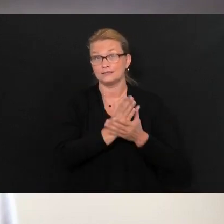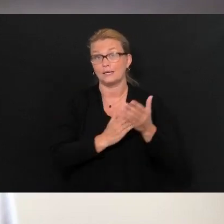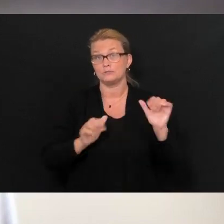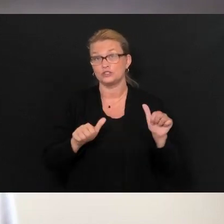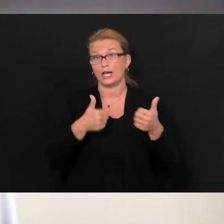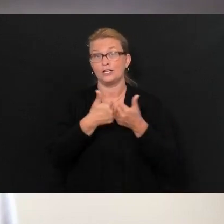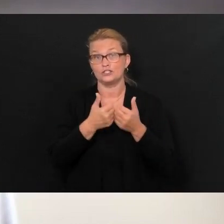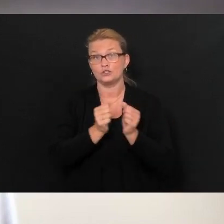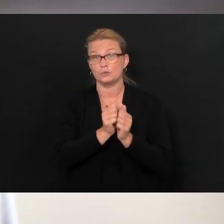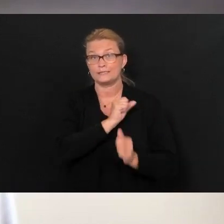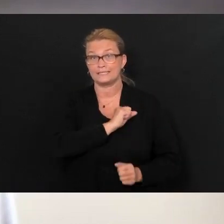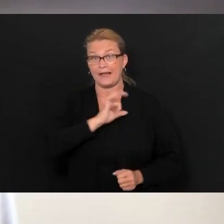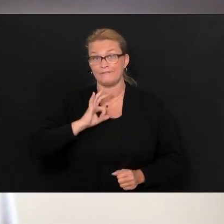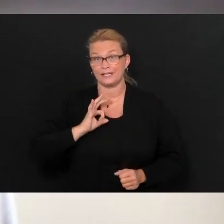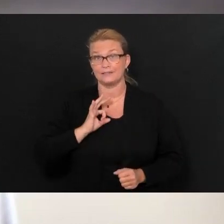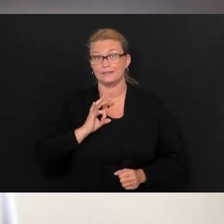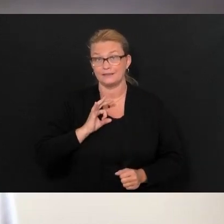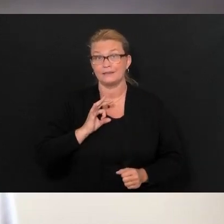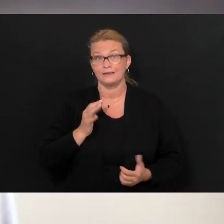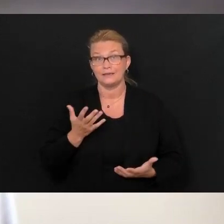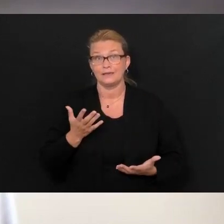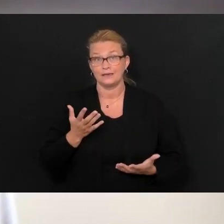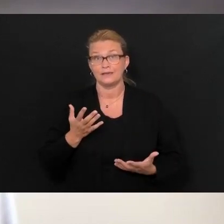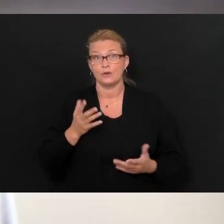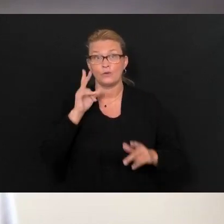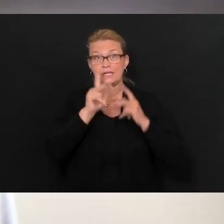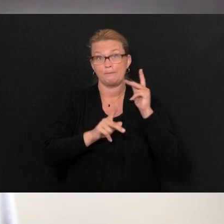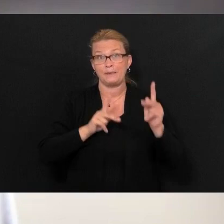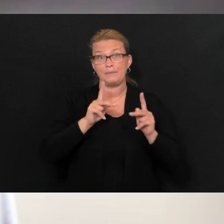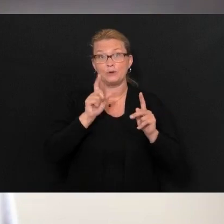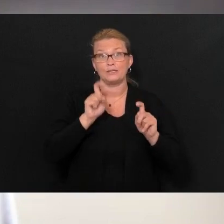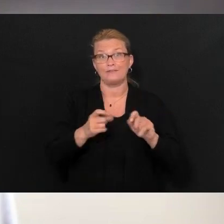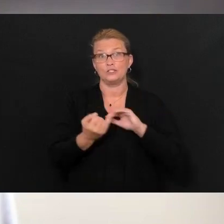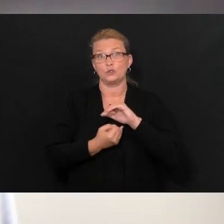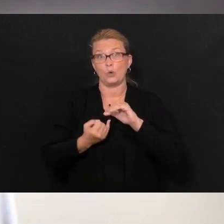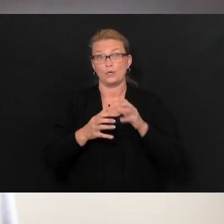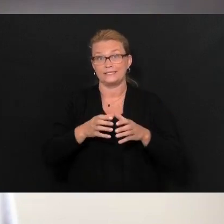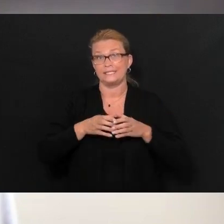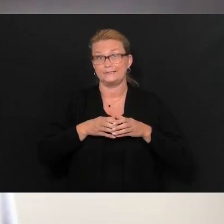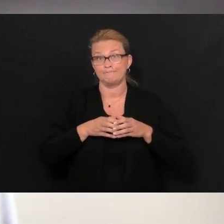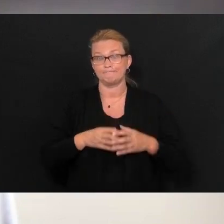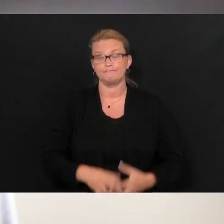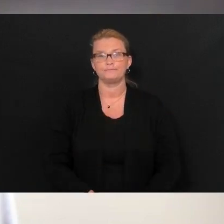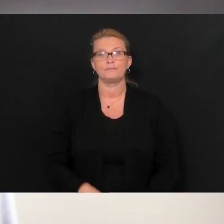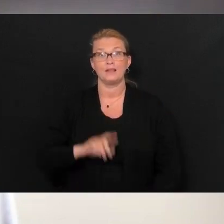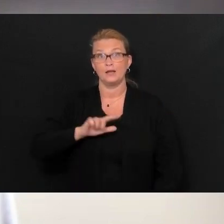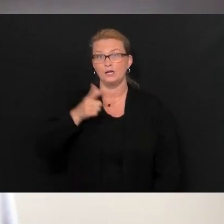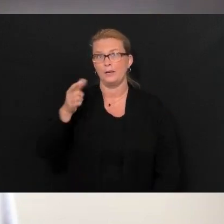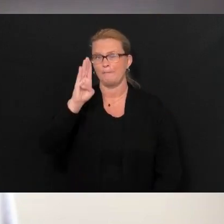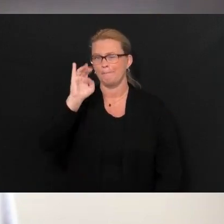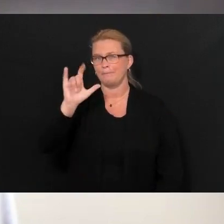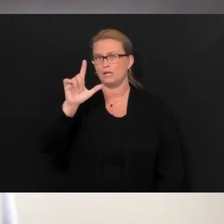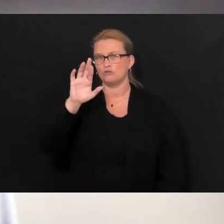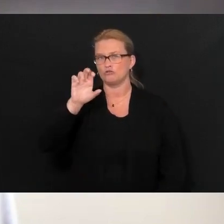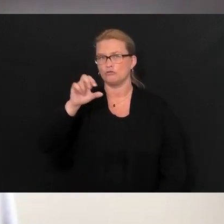with staffing related to folks having to quarantine. And I'll turn it over to Bill to follow up on